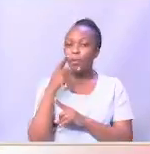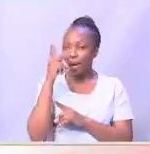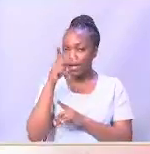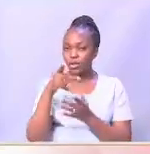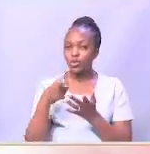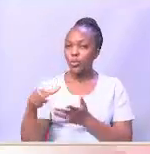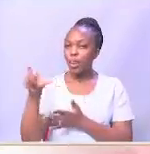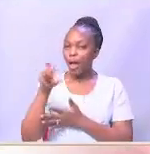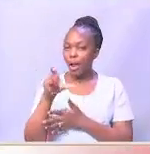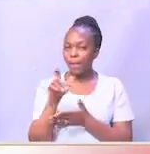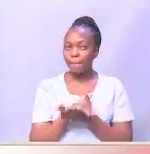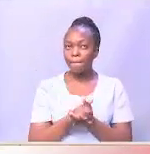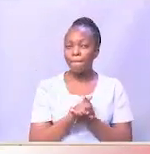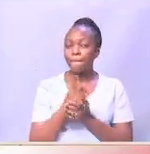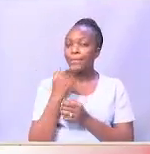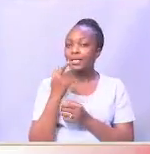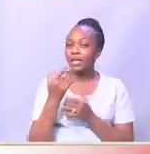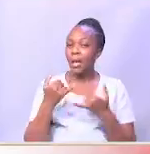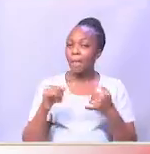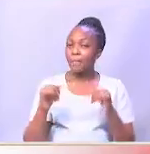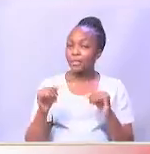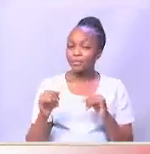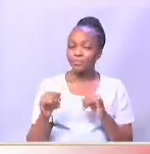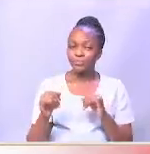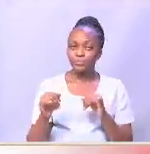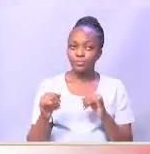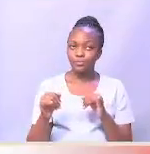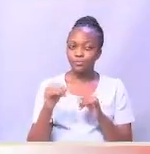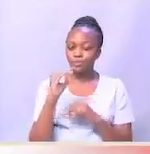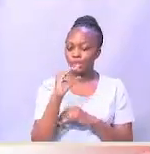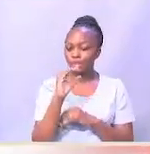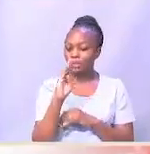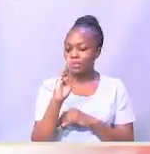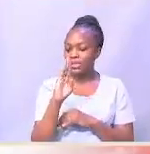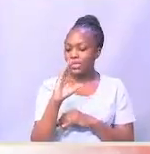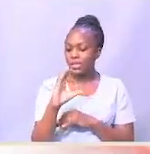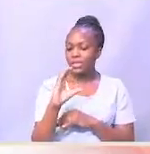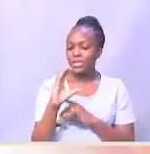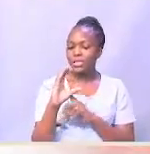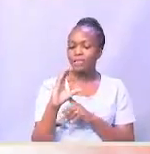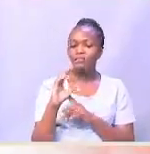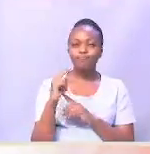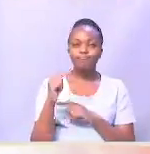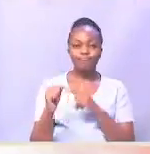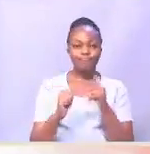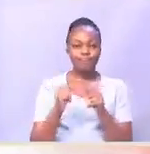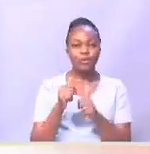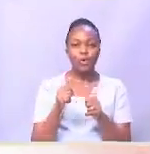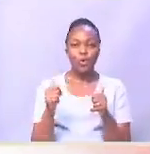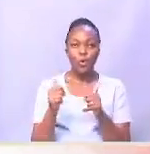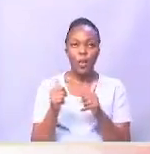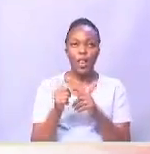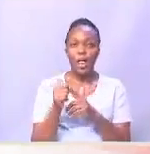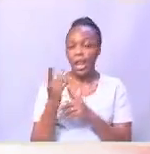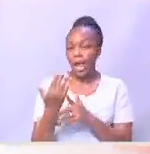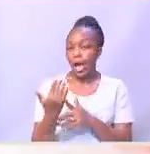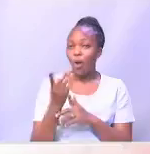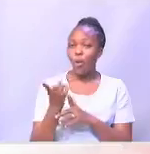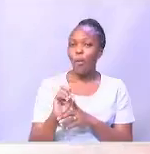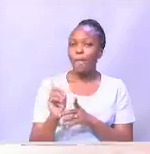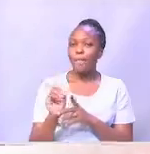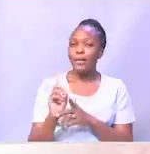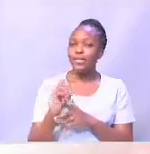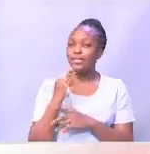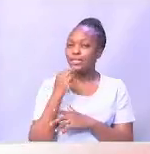Education said that the implementation of the competency-based curriculum CBC is progressing effectively, with the ministry now overseeing an